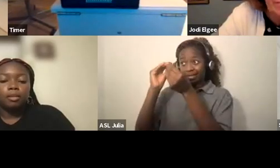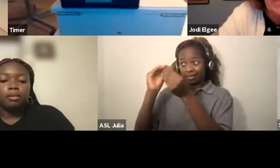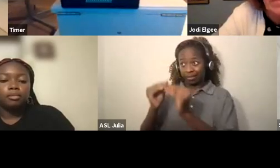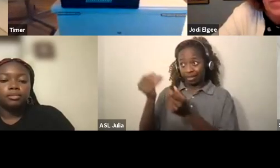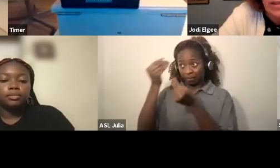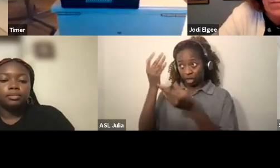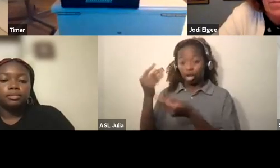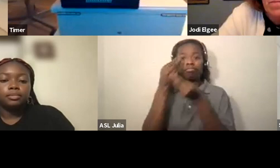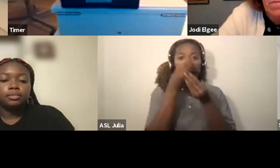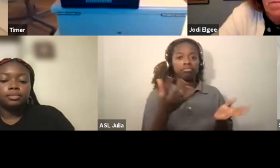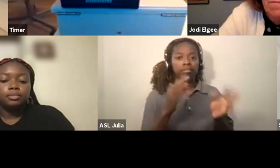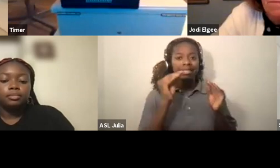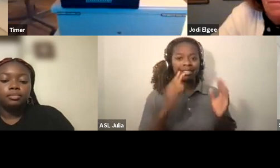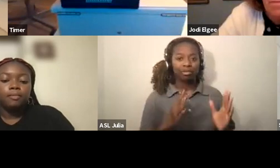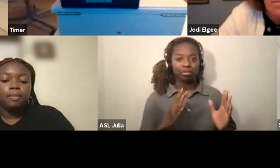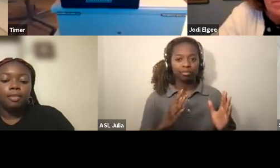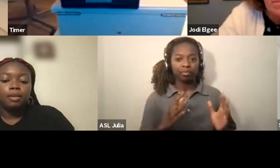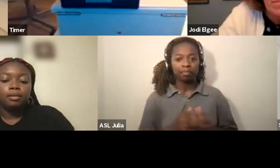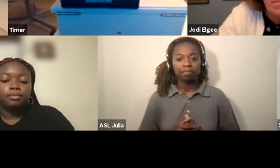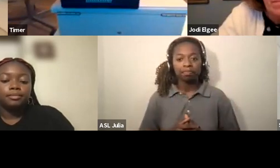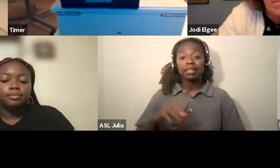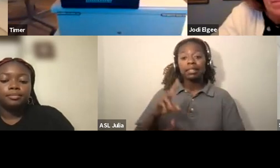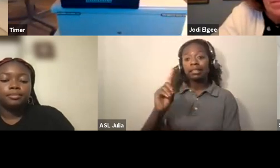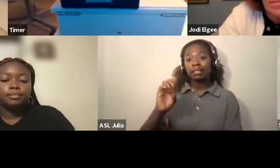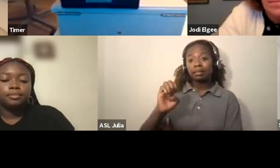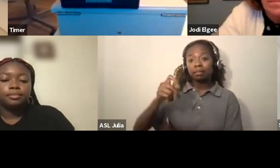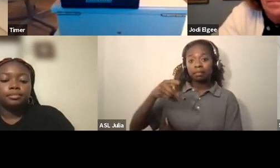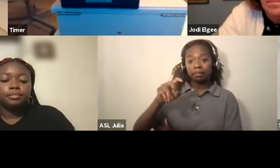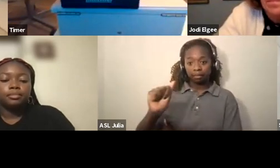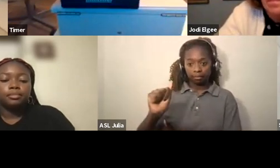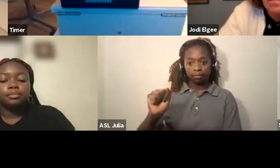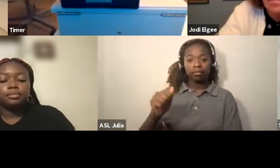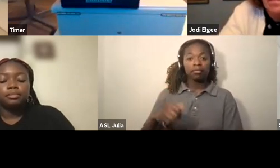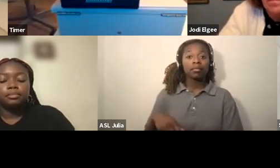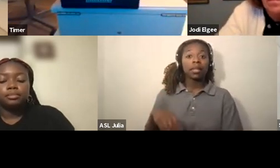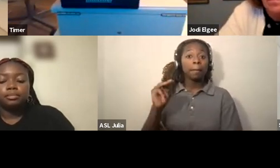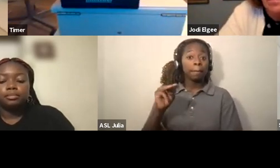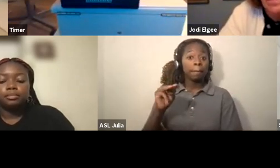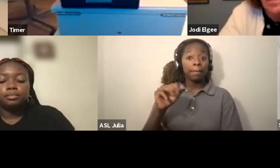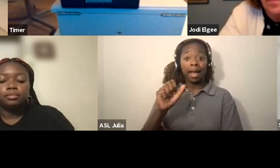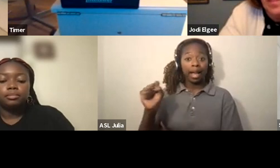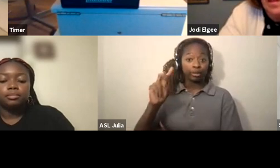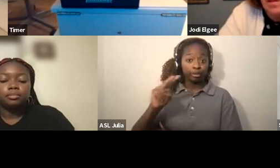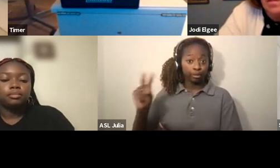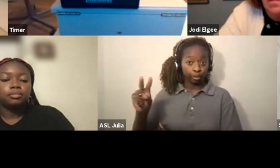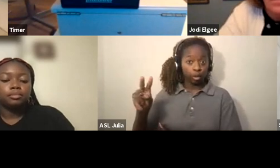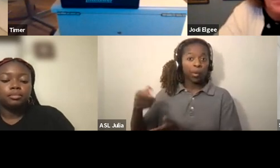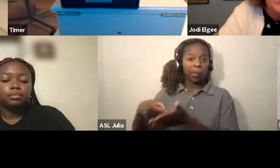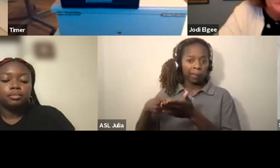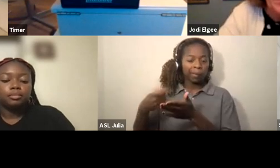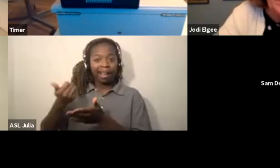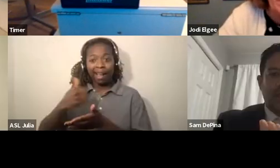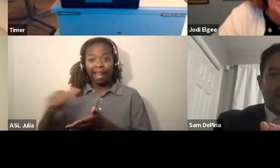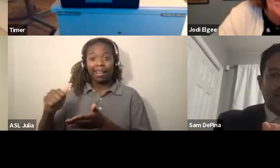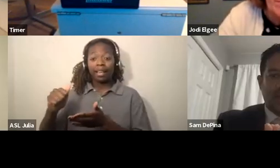the only thing i would add to that um mr faire is that massachusetts-222 requires us to document any progressive discipline that we